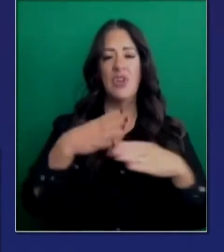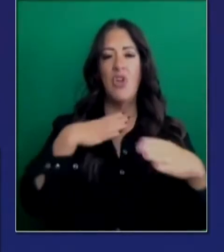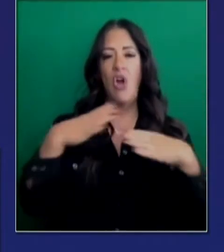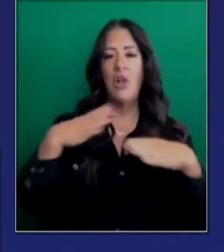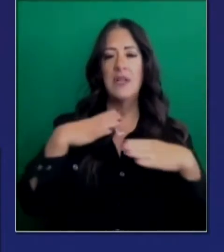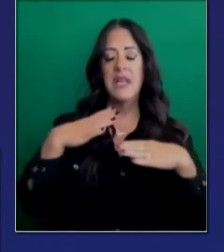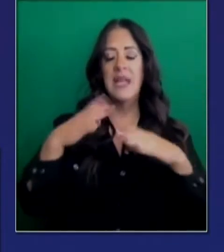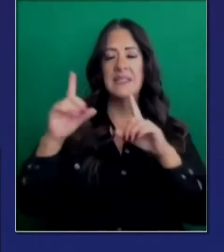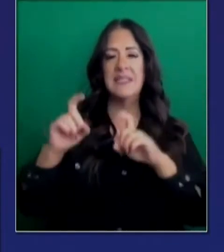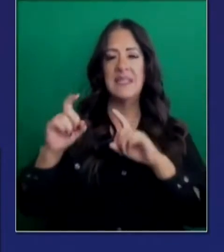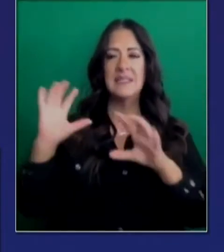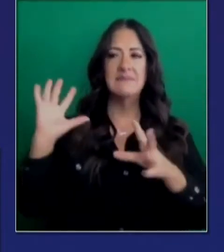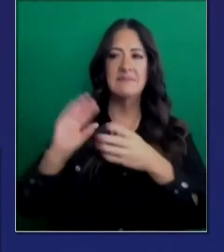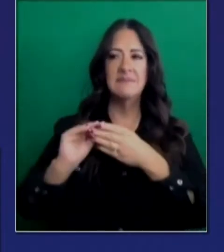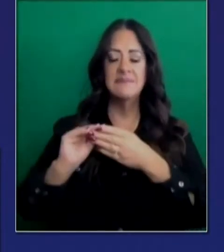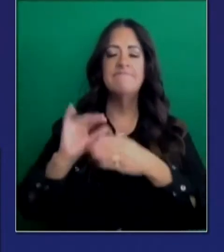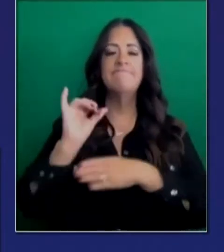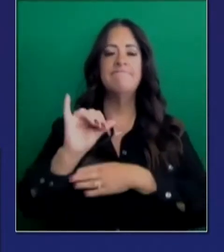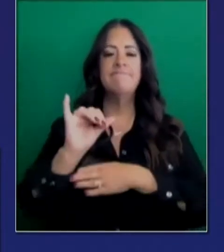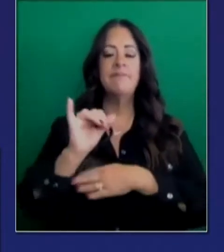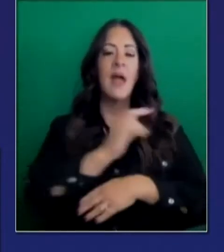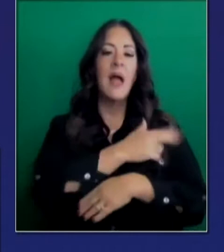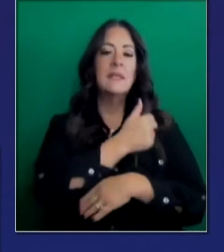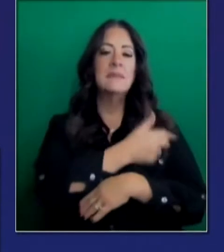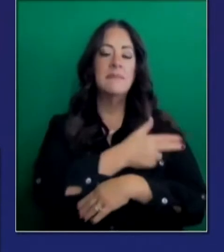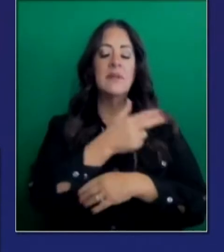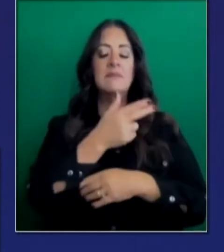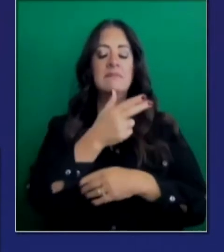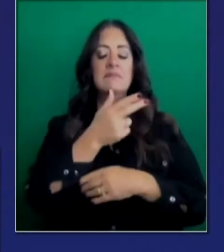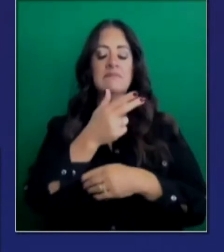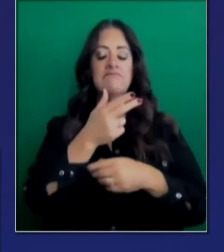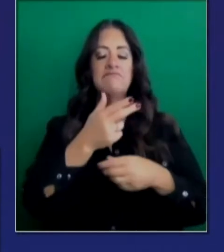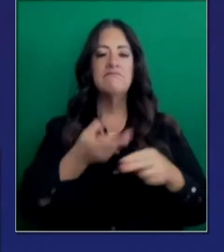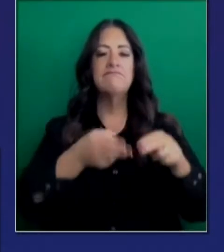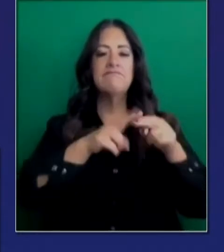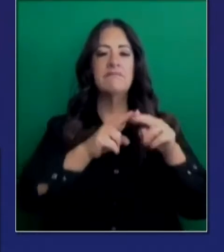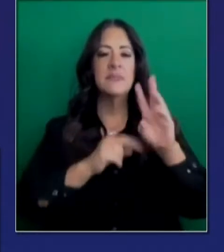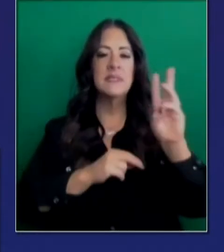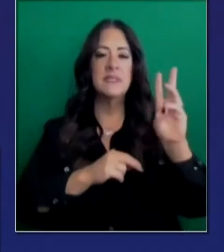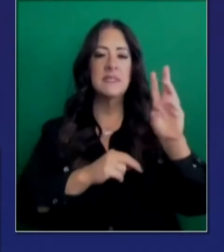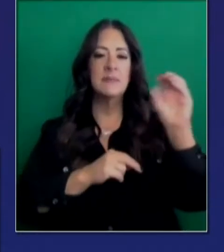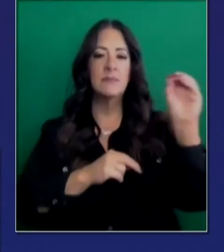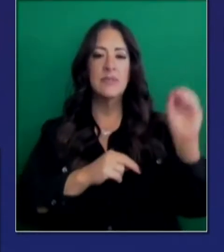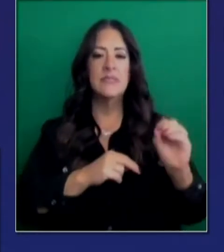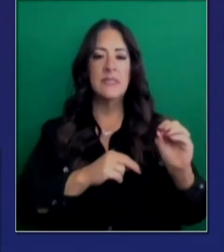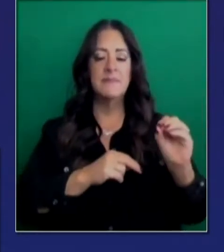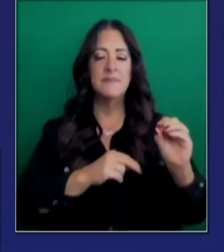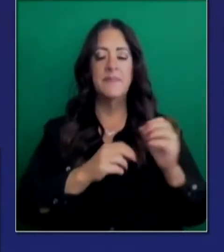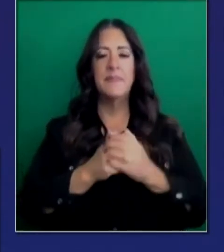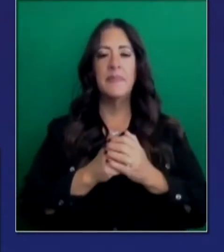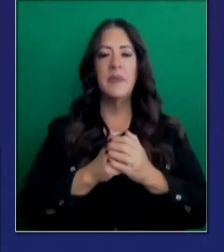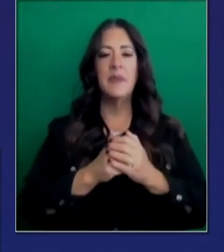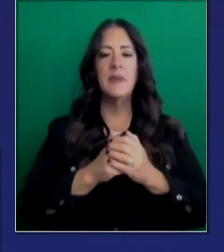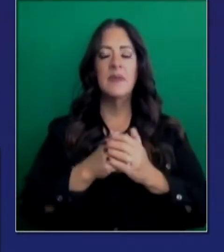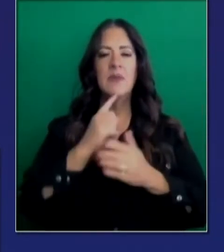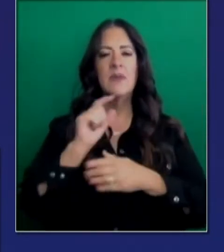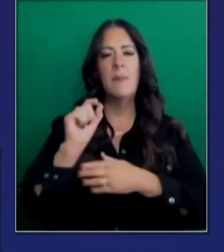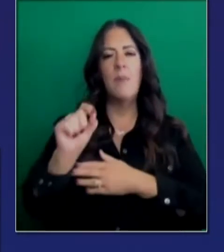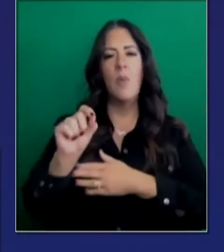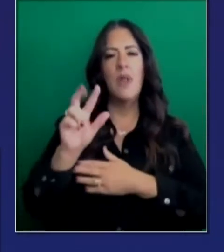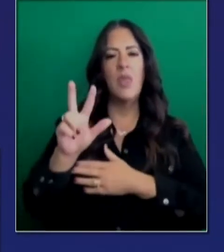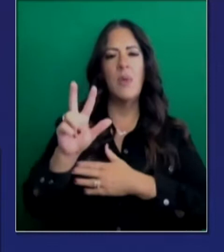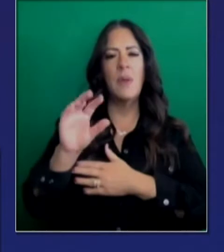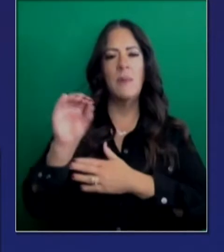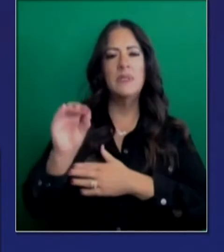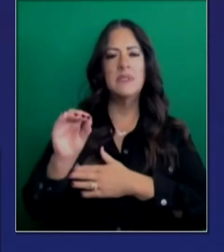rate, the growth rate at 6% over a 2-week period and a 0.3% over a